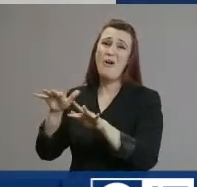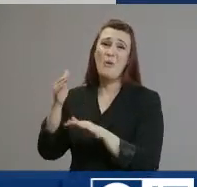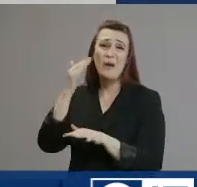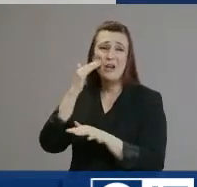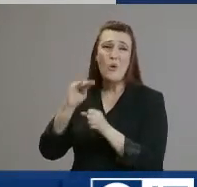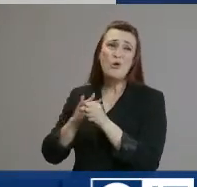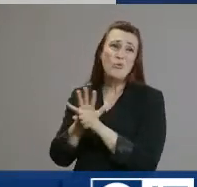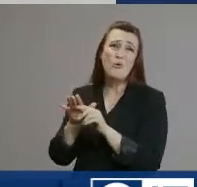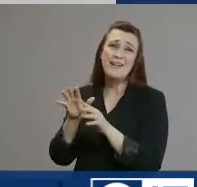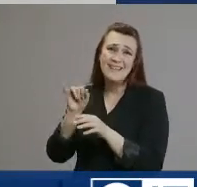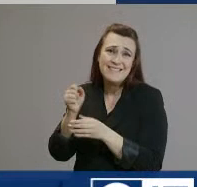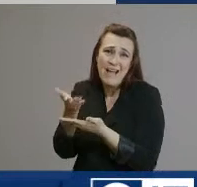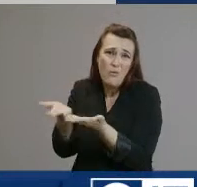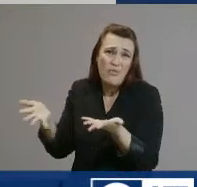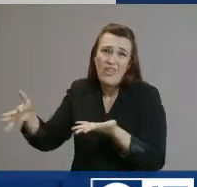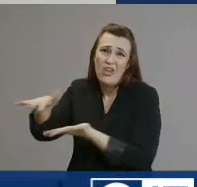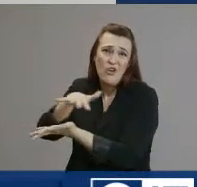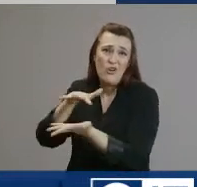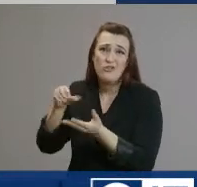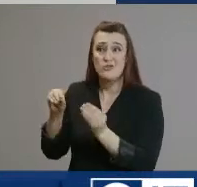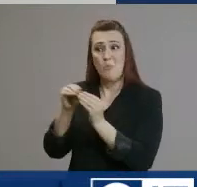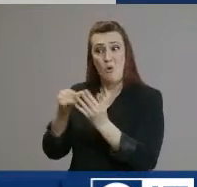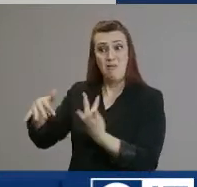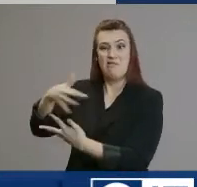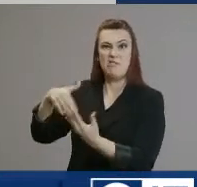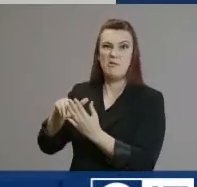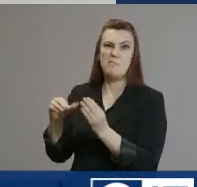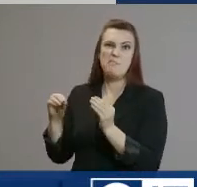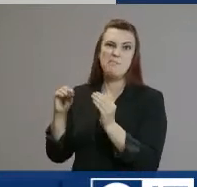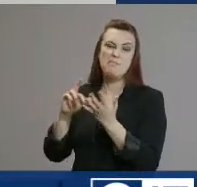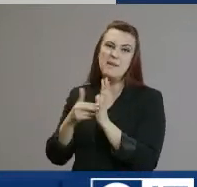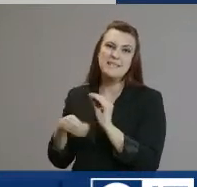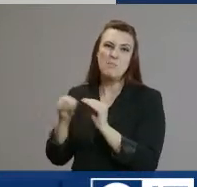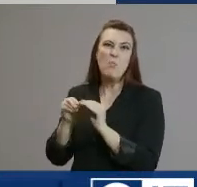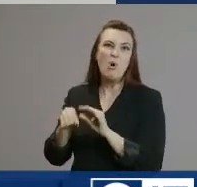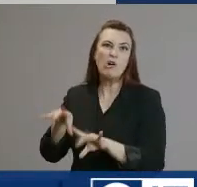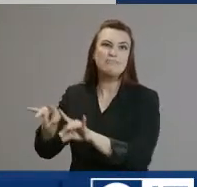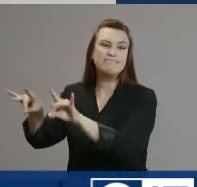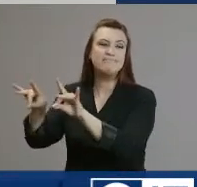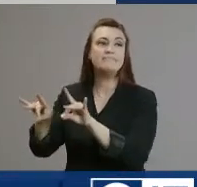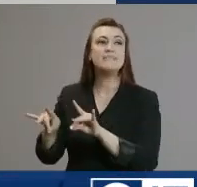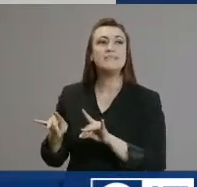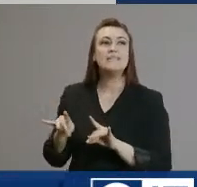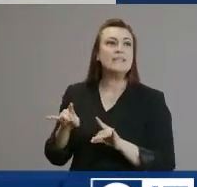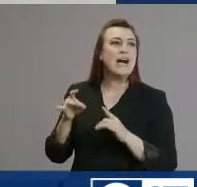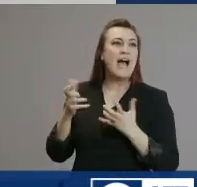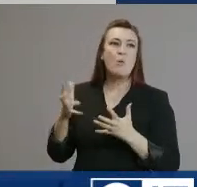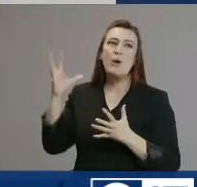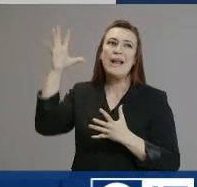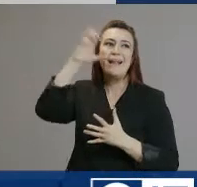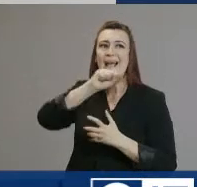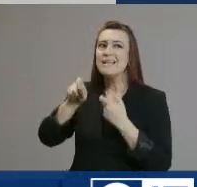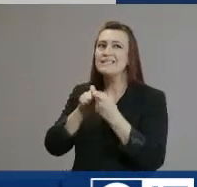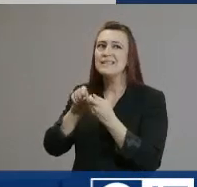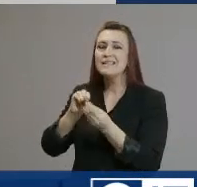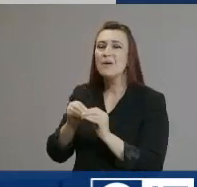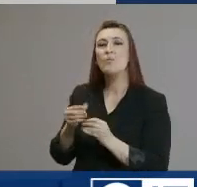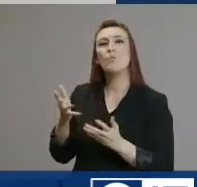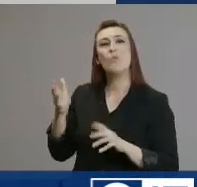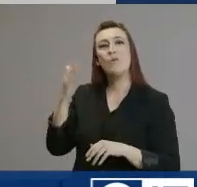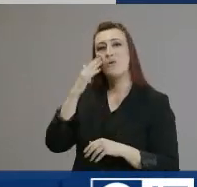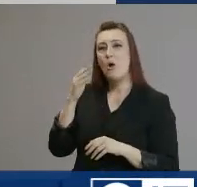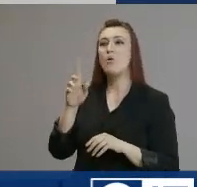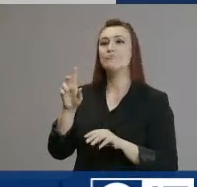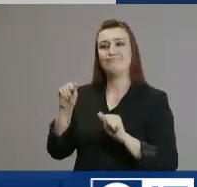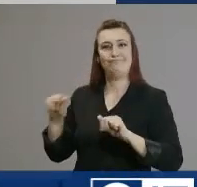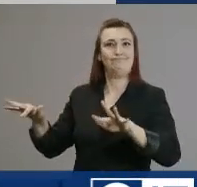going to be just because it's very hard to predict. We do know that it is in the community, and so